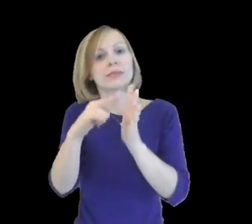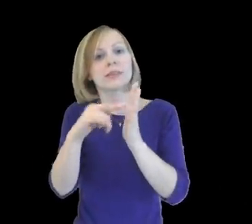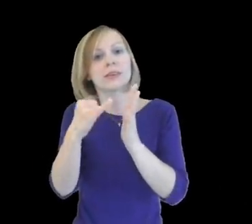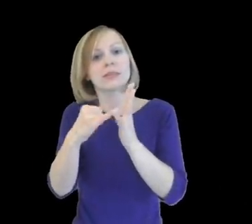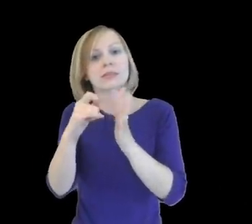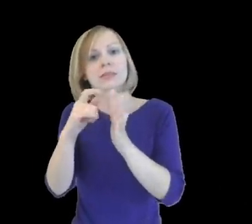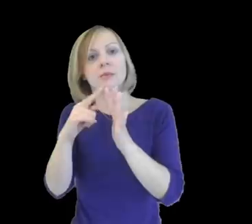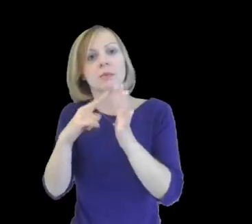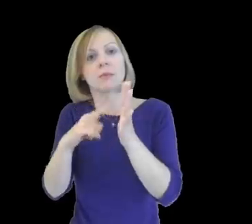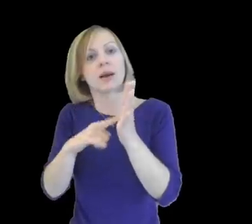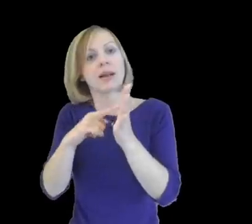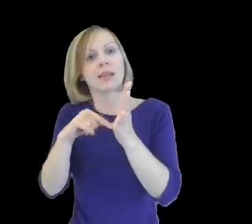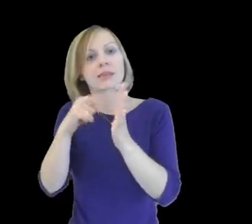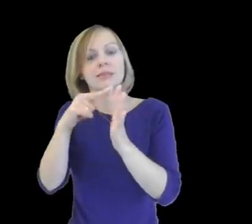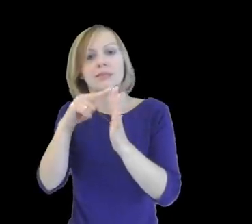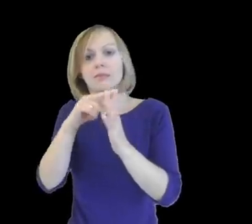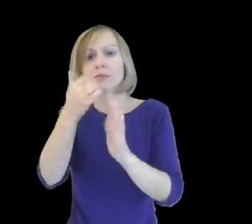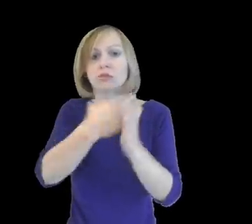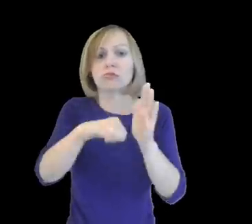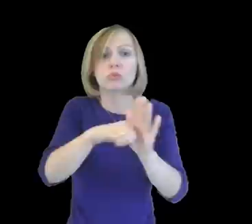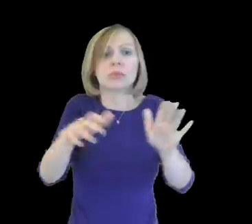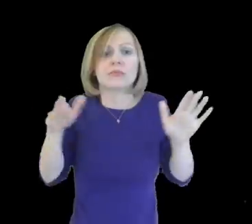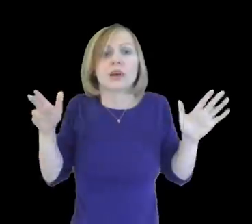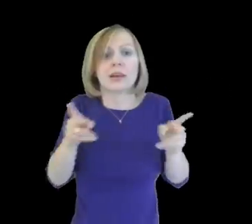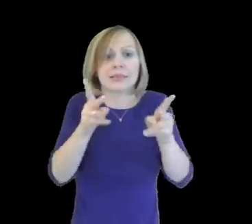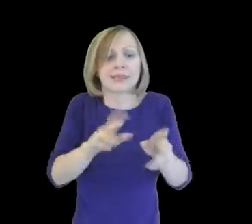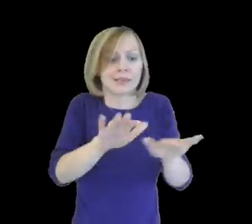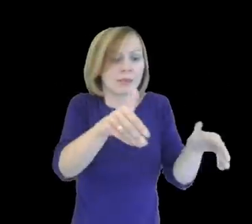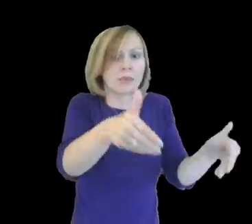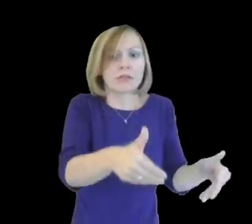and buried. He descended into hell.